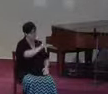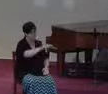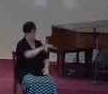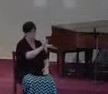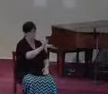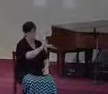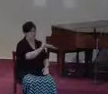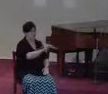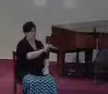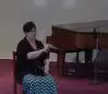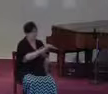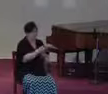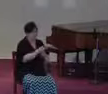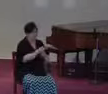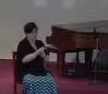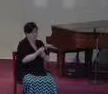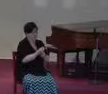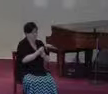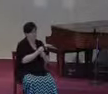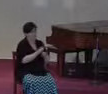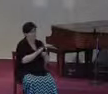so that their family might be fed.